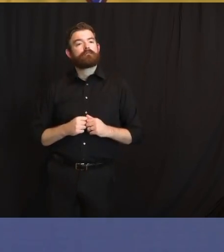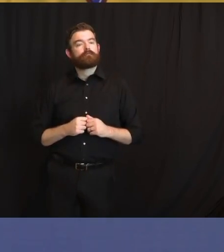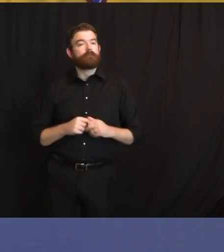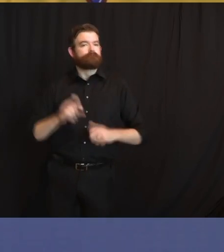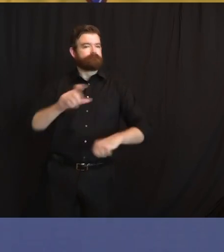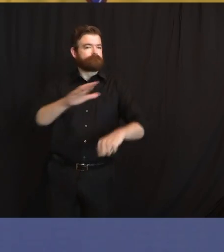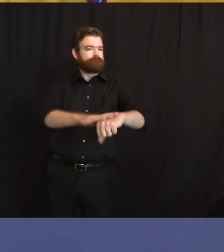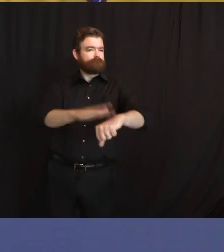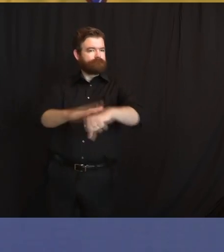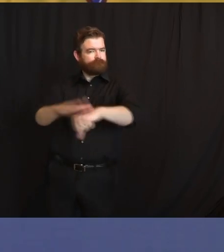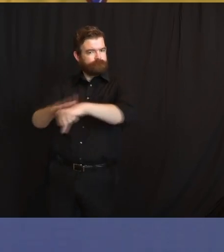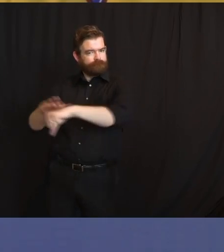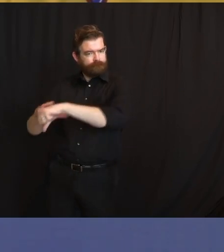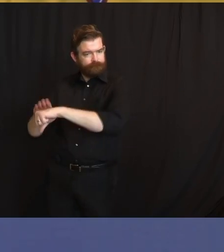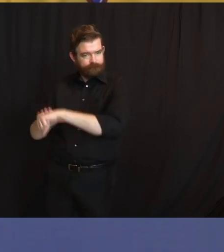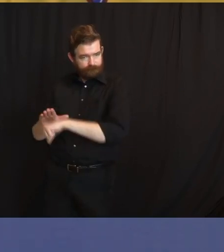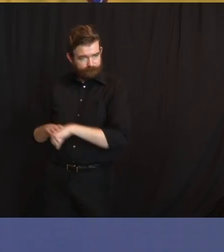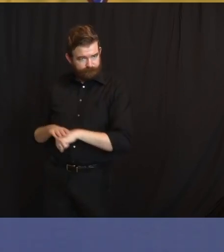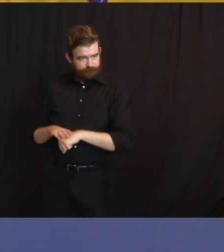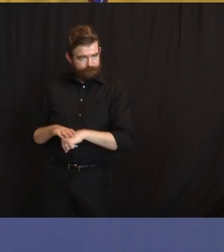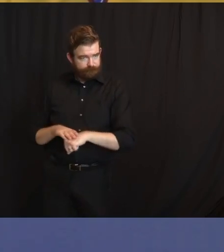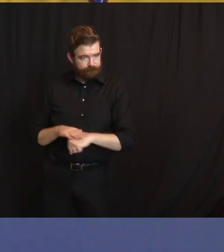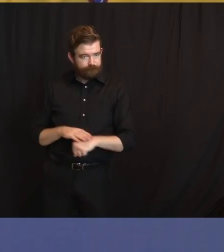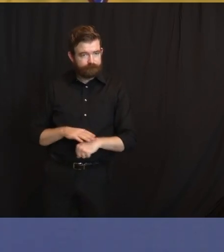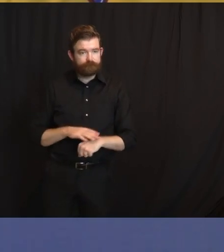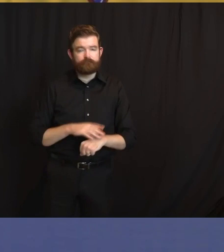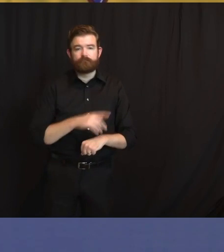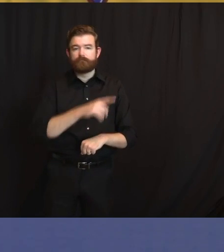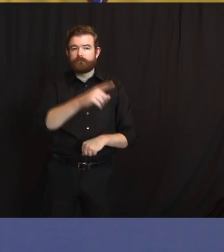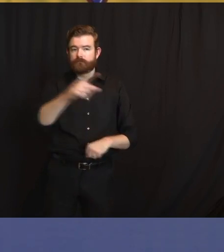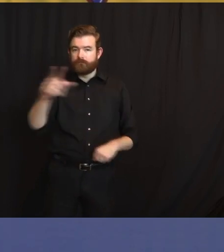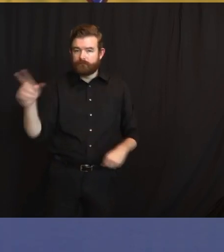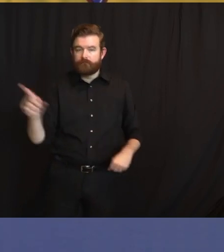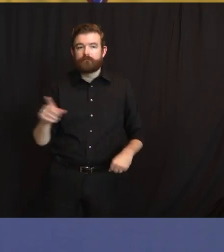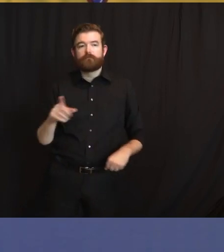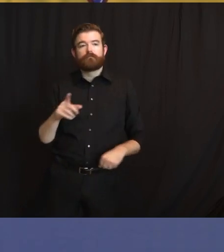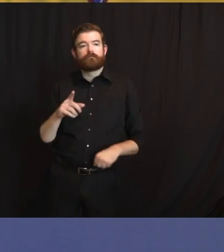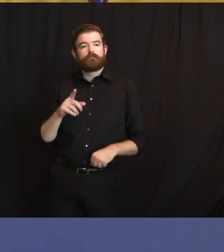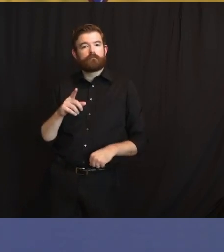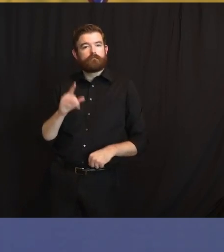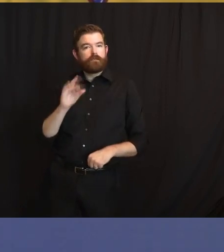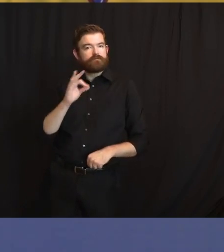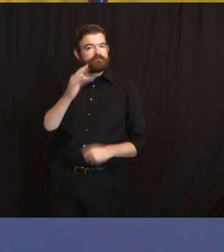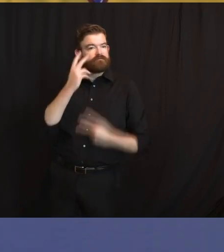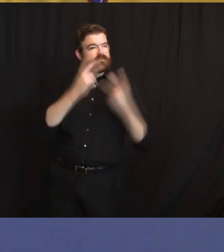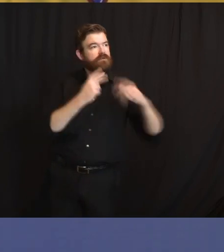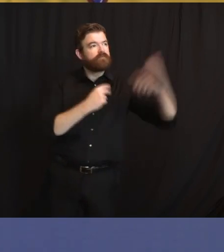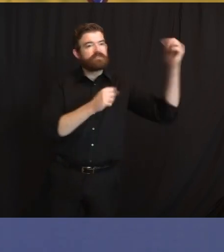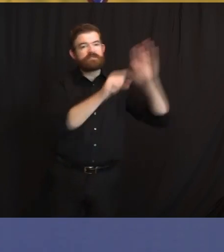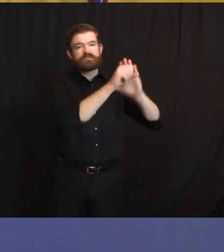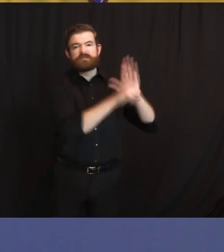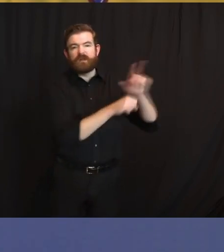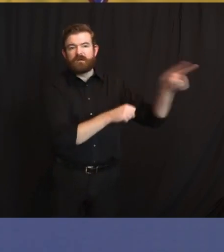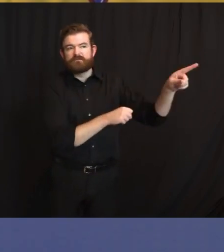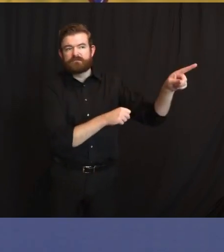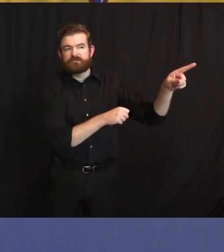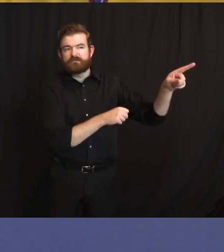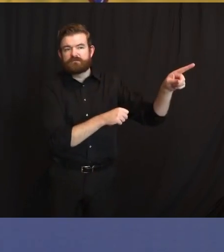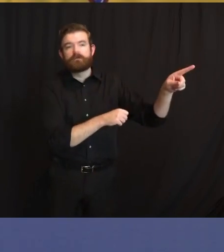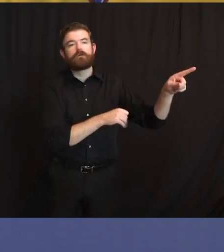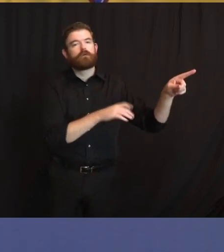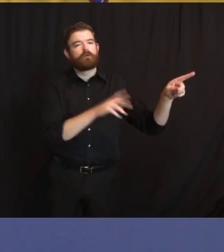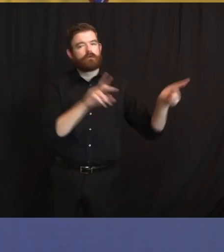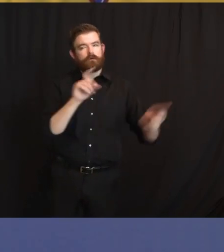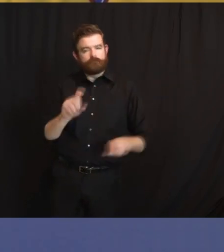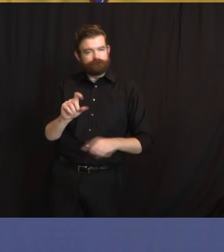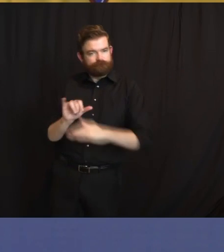to self-quarantine and get tested if they've been in a hot spot. Is that some kind of retaliation? It has literally, it's never occurred to